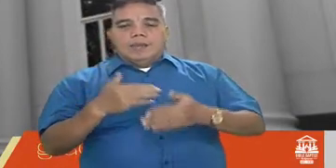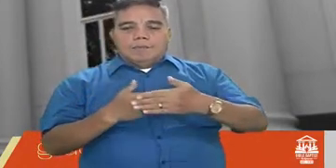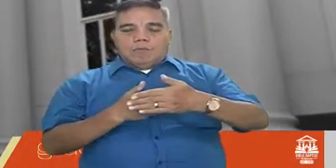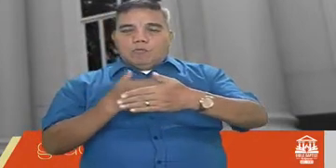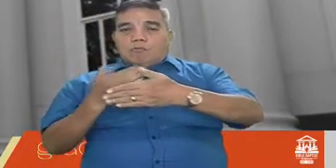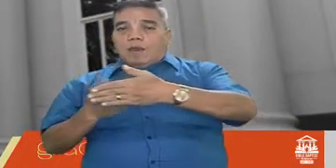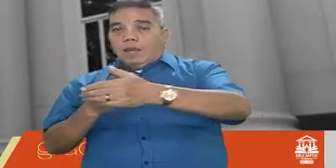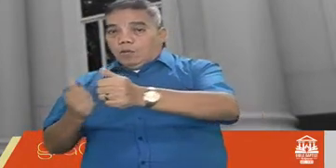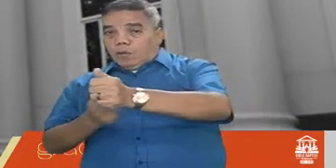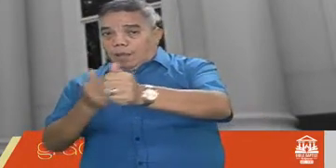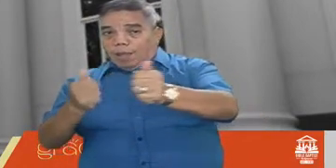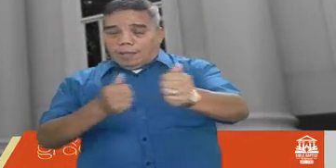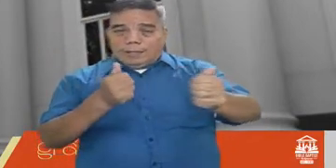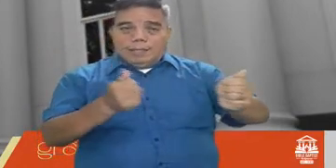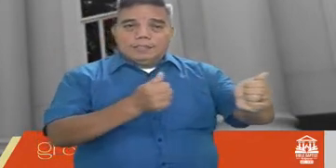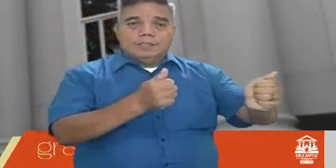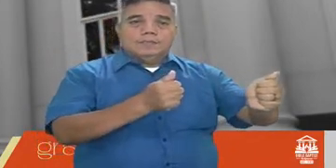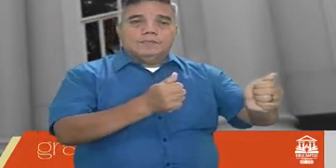musunod